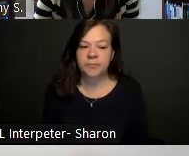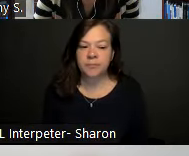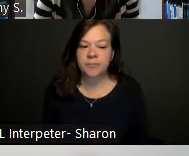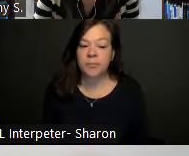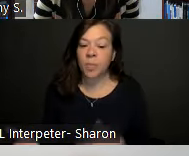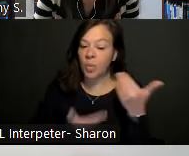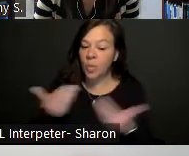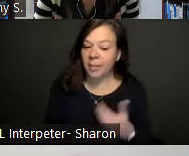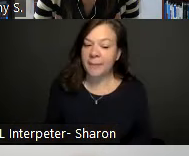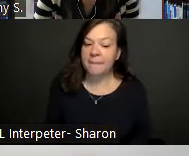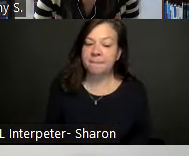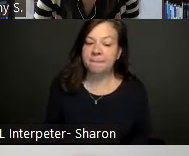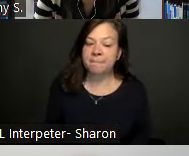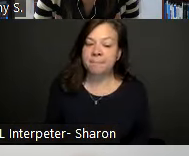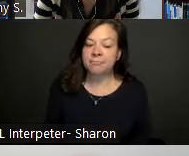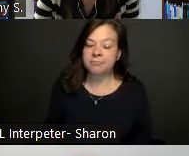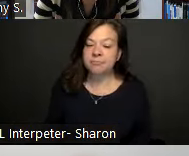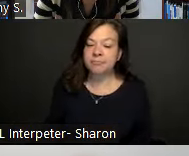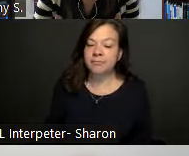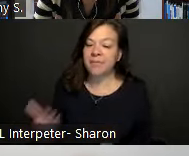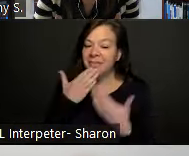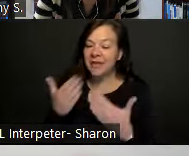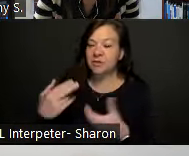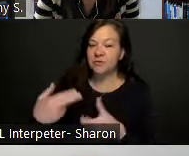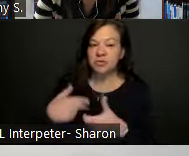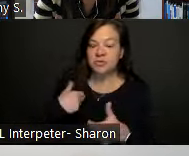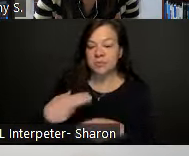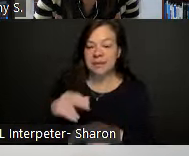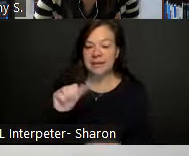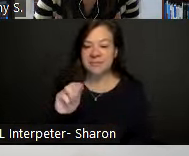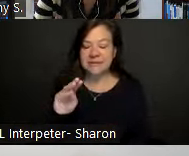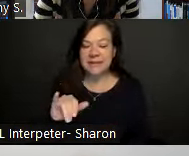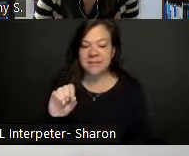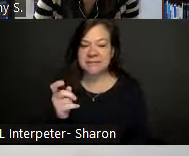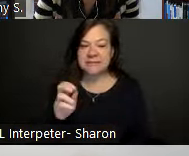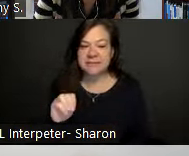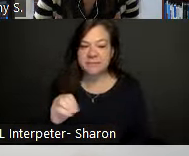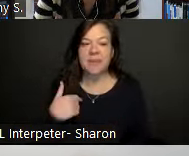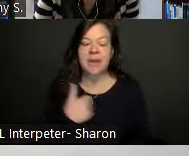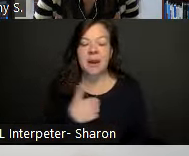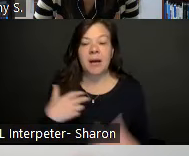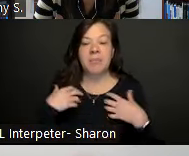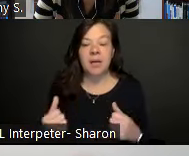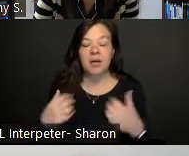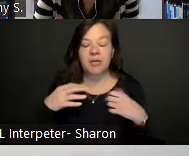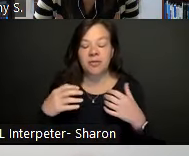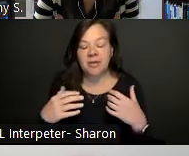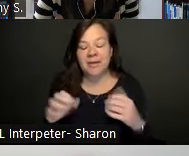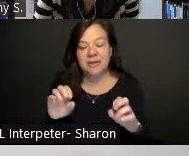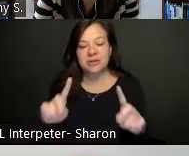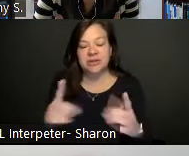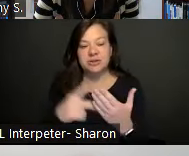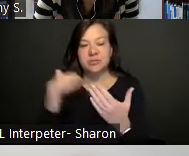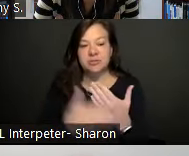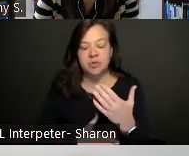Welcome. Thank you for joining us today. My name is Amy Sam. I am the Health Education Project Specialist at the